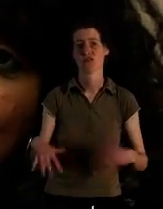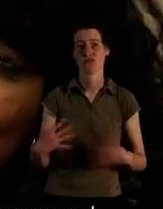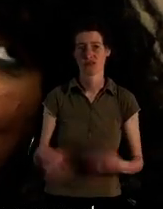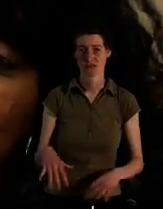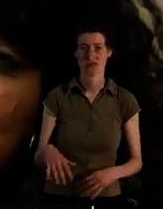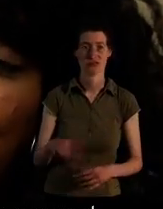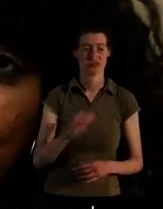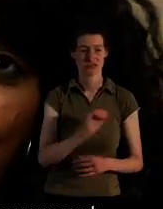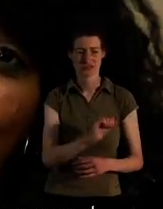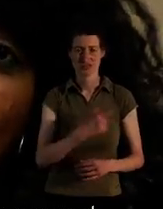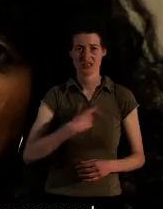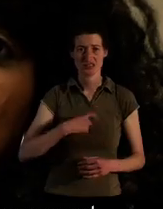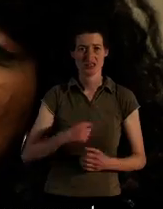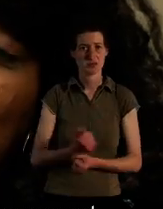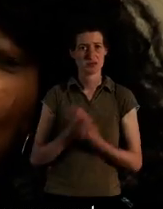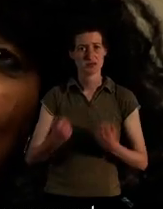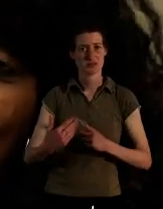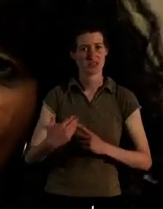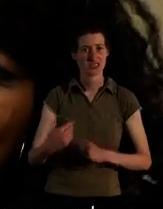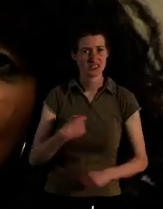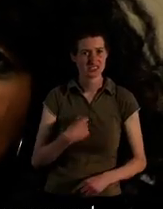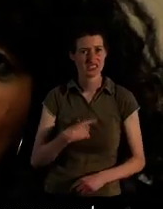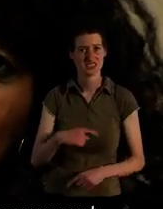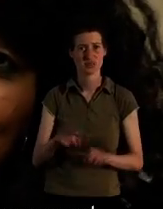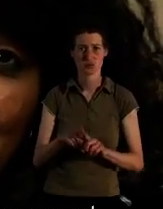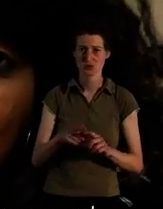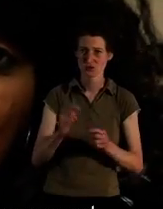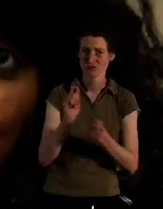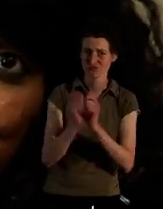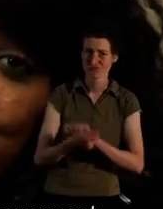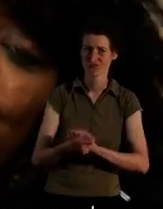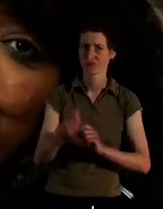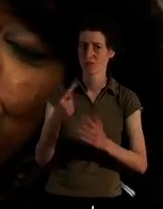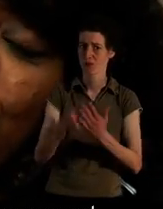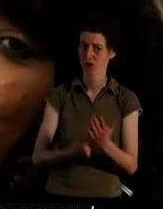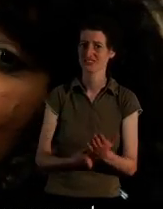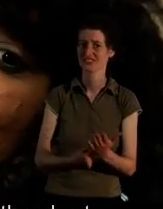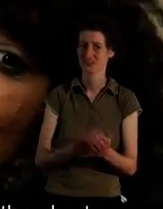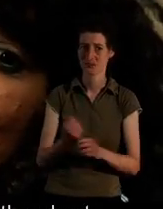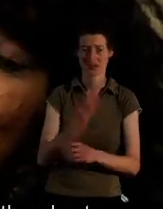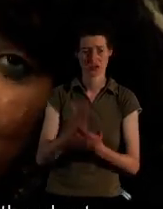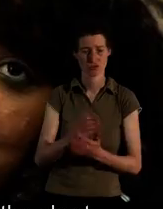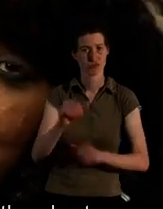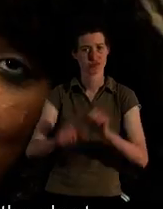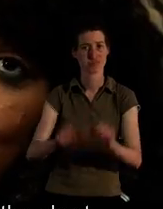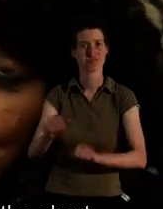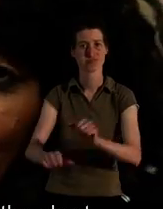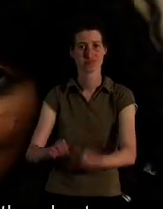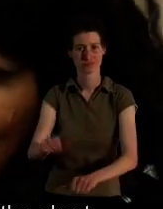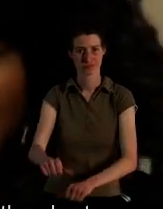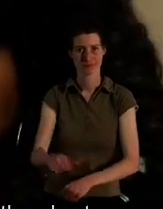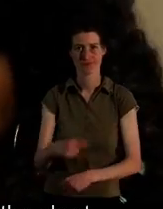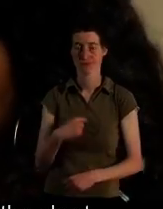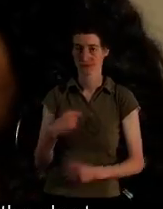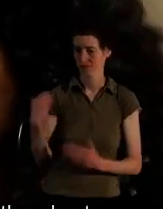in terms of like the support they provide, for empowerment and just basically working to change policy and make sure that